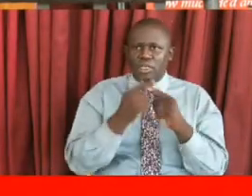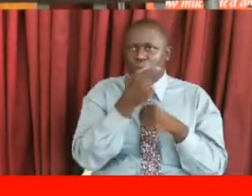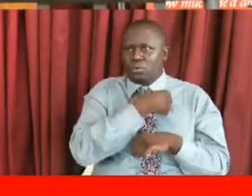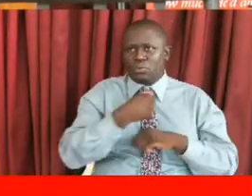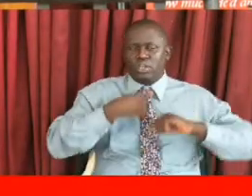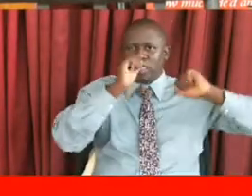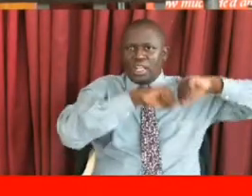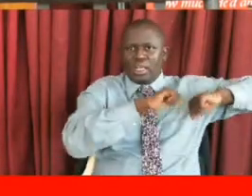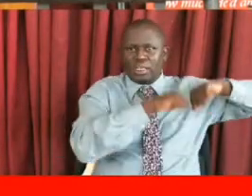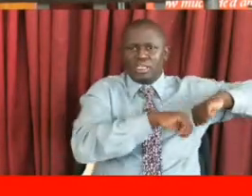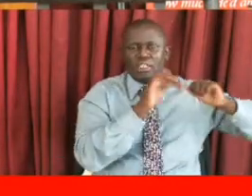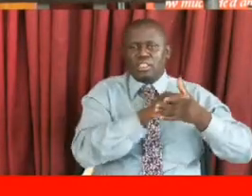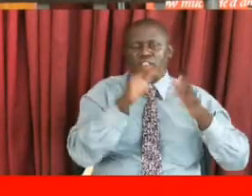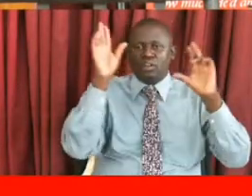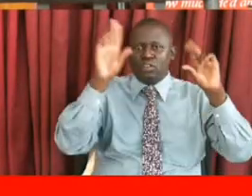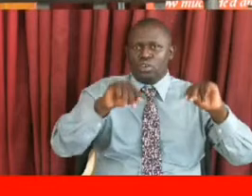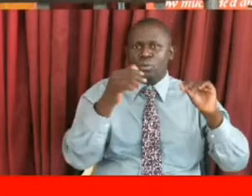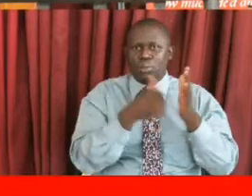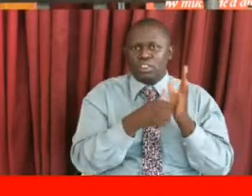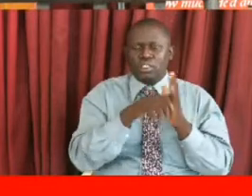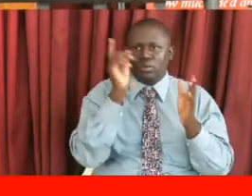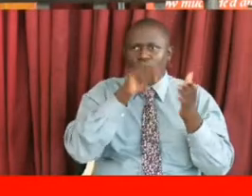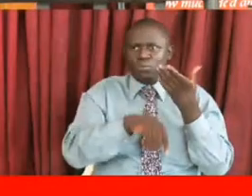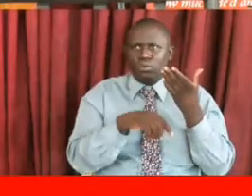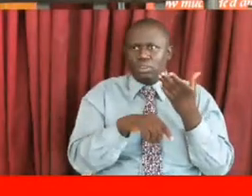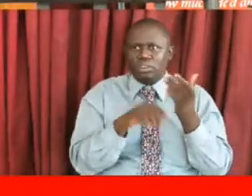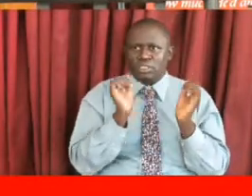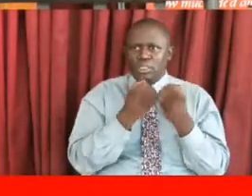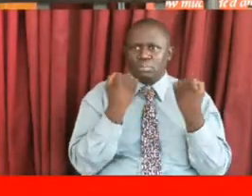is present it in the presence of the